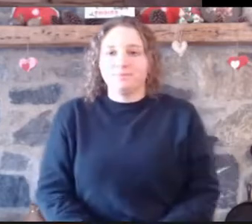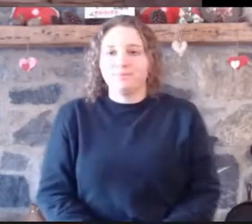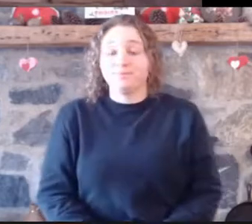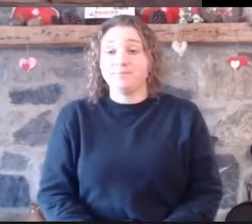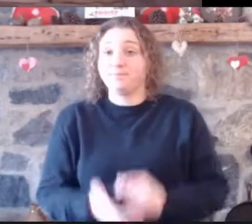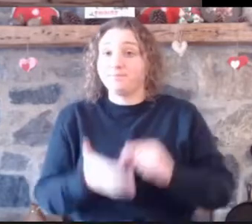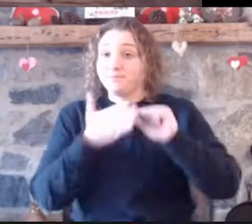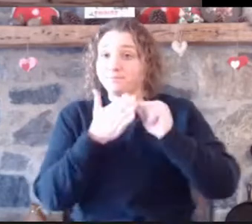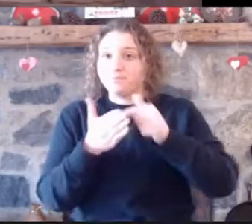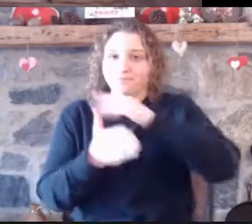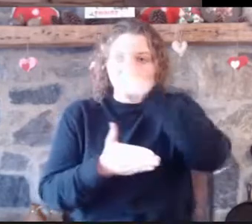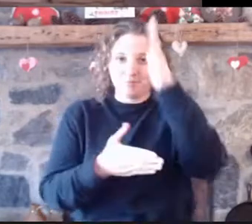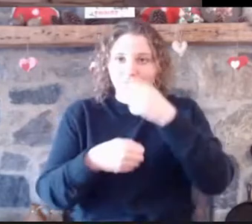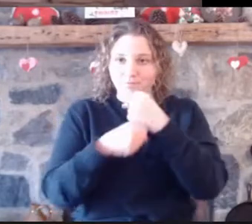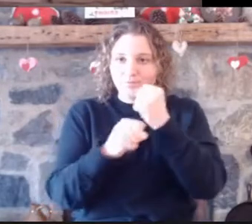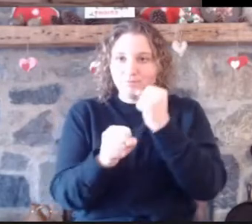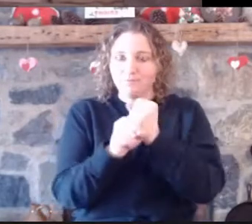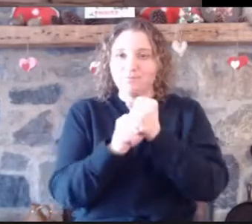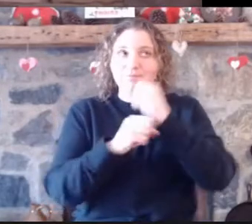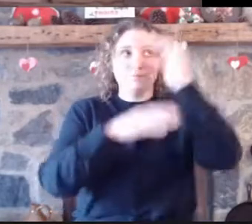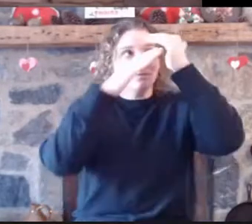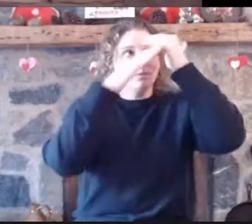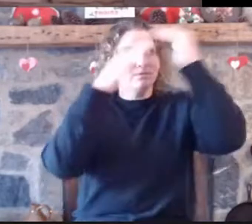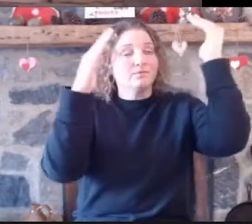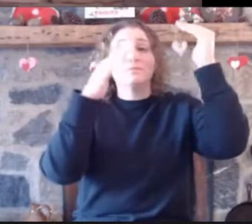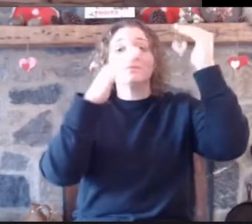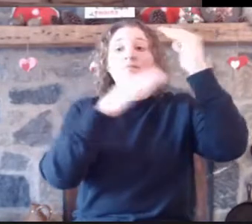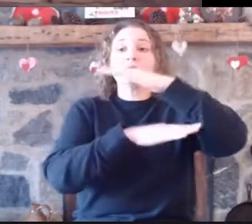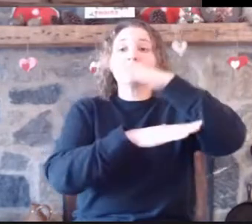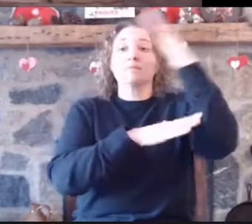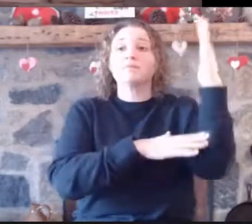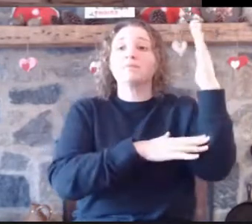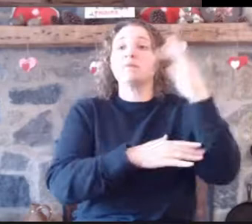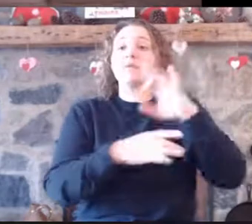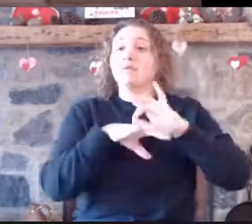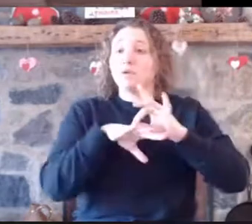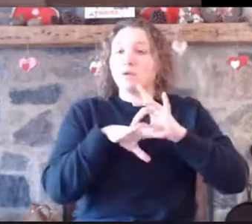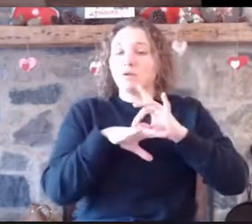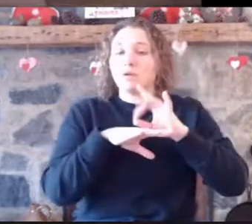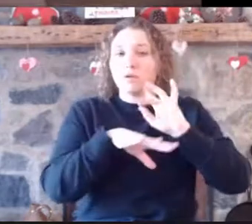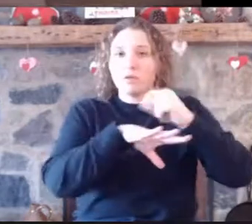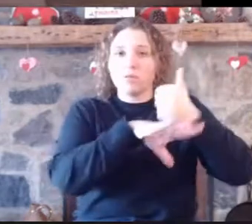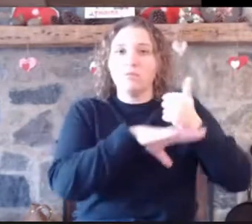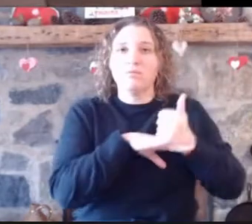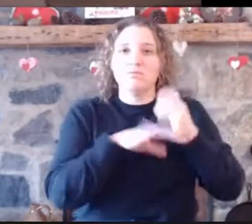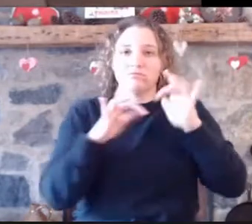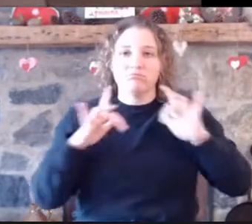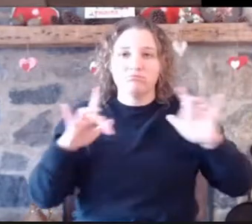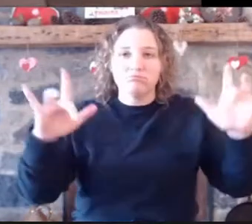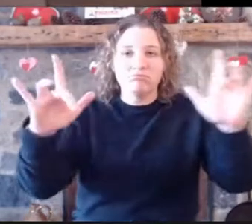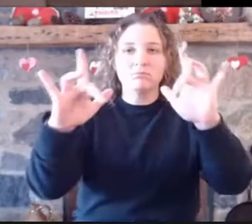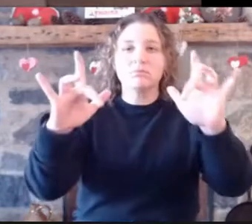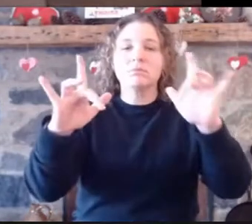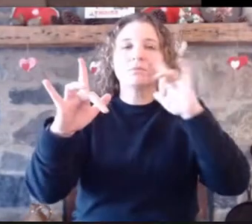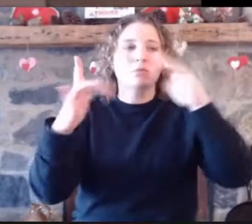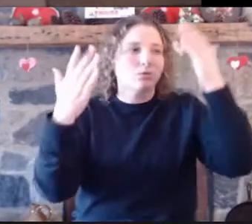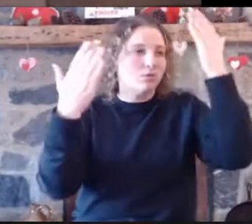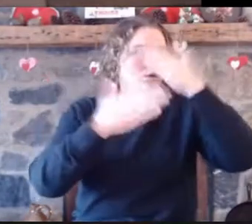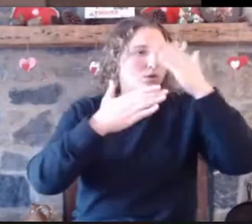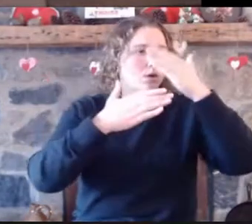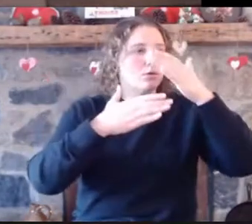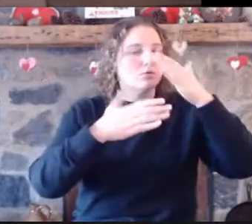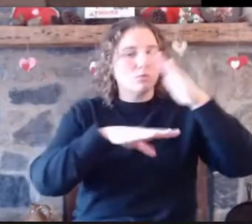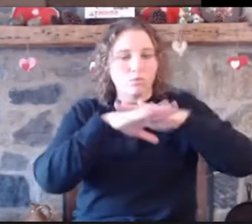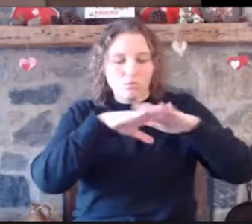the beginning, God created the heaven and the earth, and the earth was without form and void, and darkness was upon